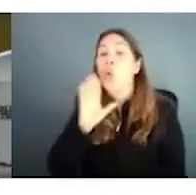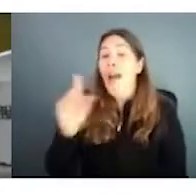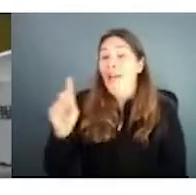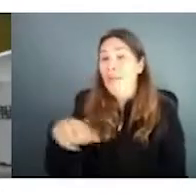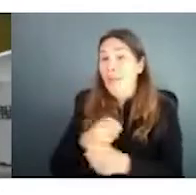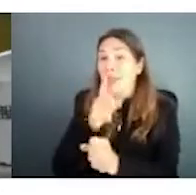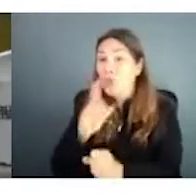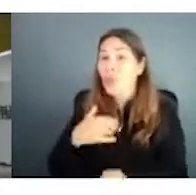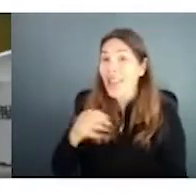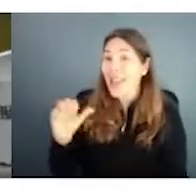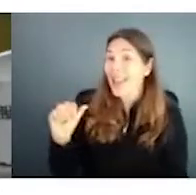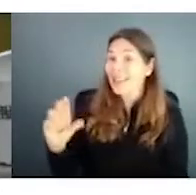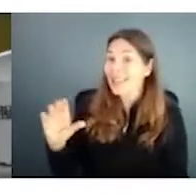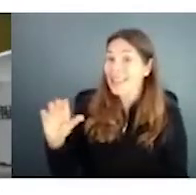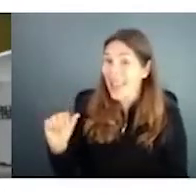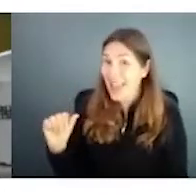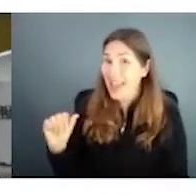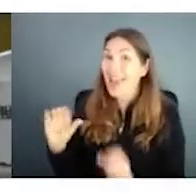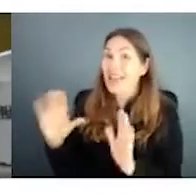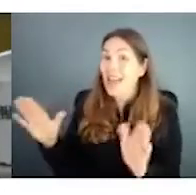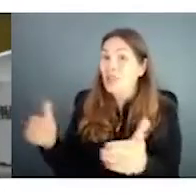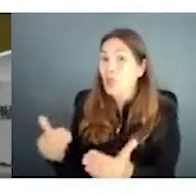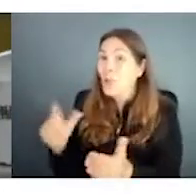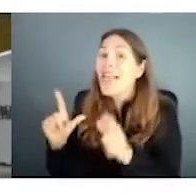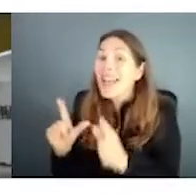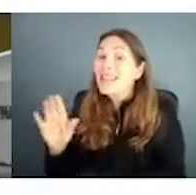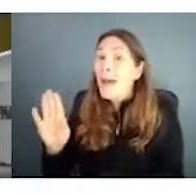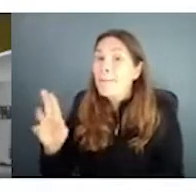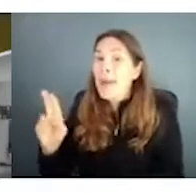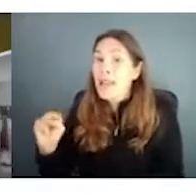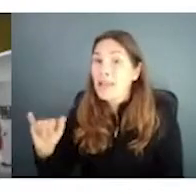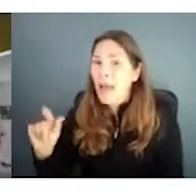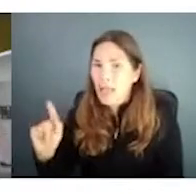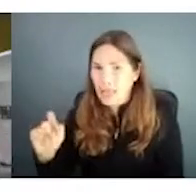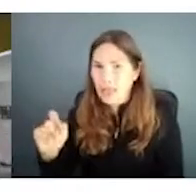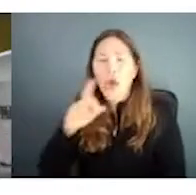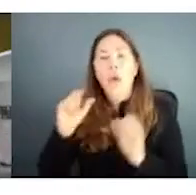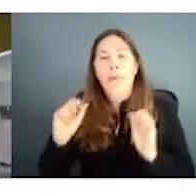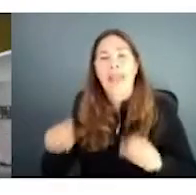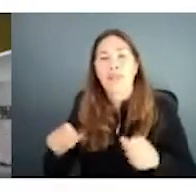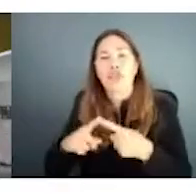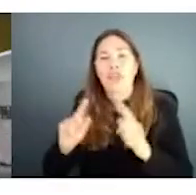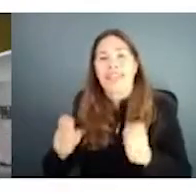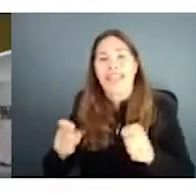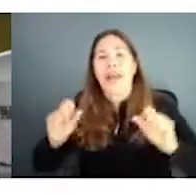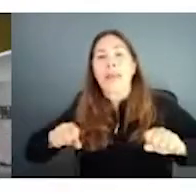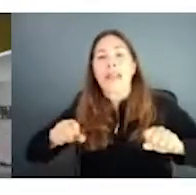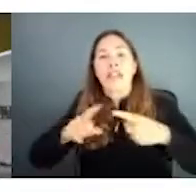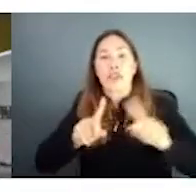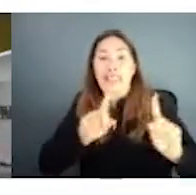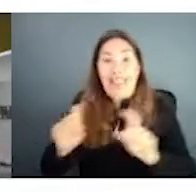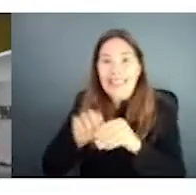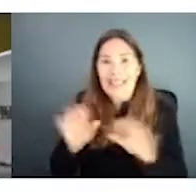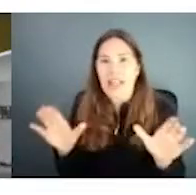get the ACA classroom license bundle. That should give you the ability to test in your classroom, or there